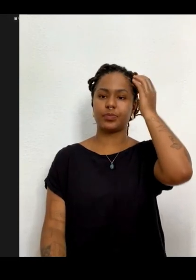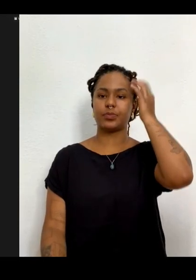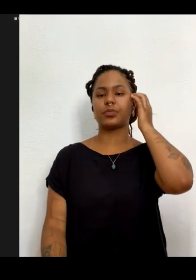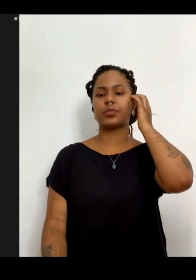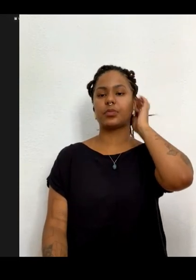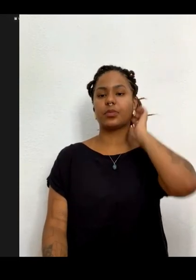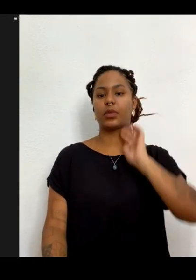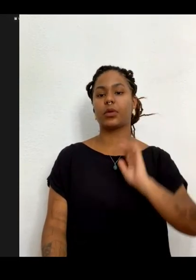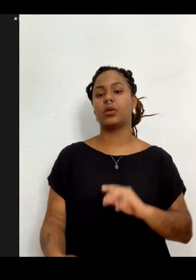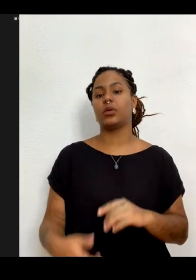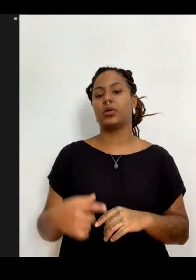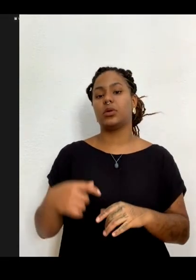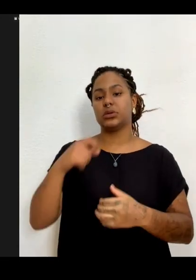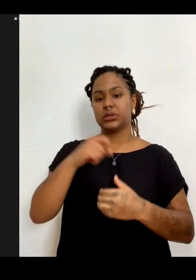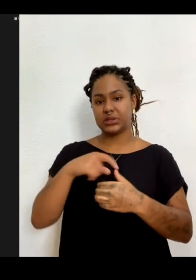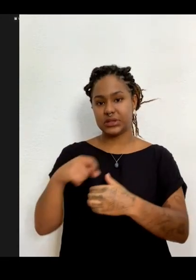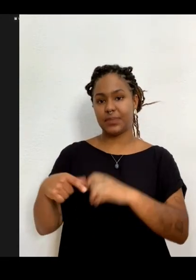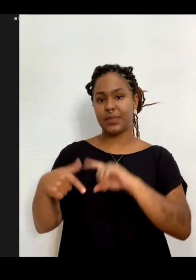foreign